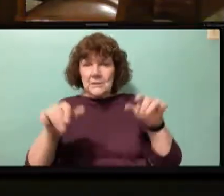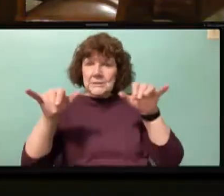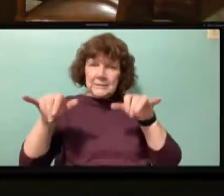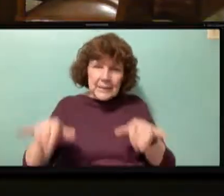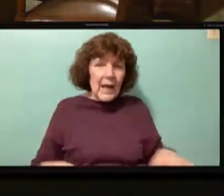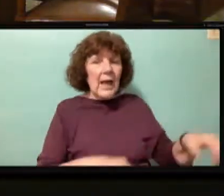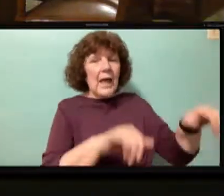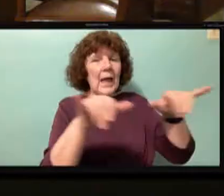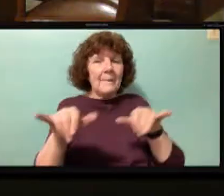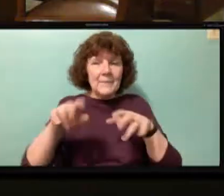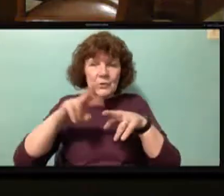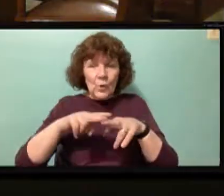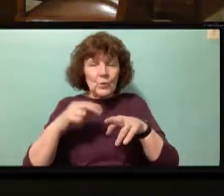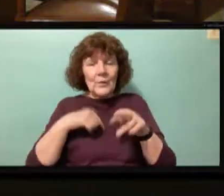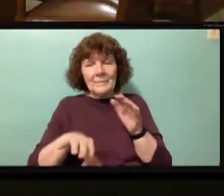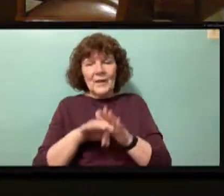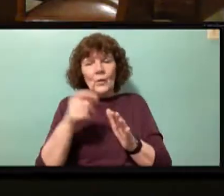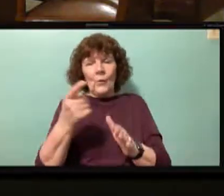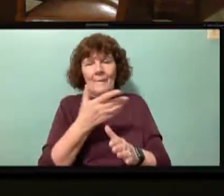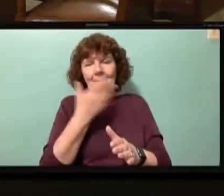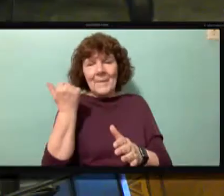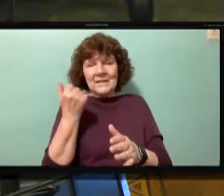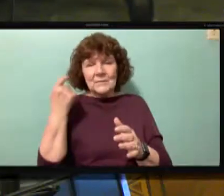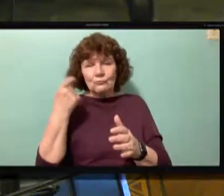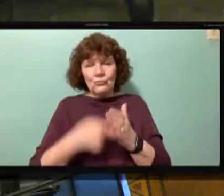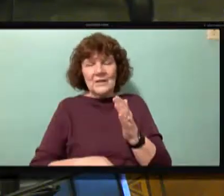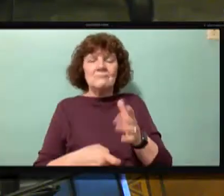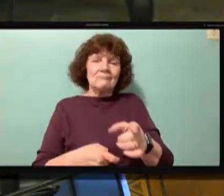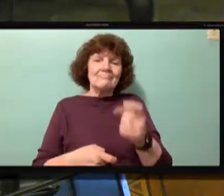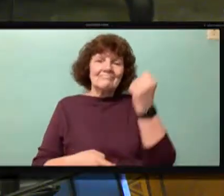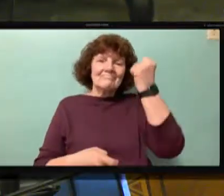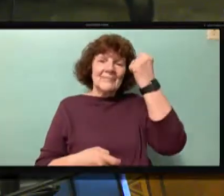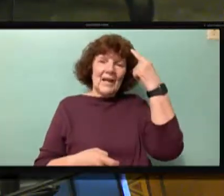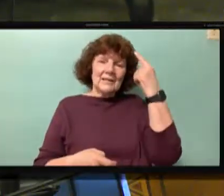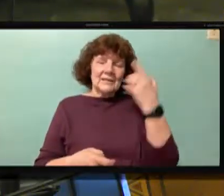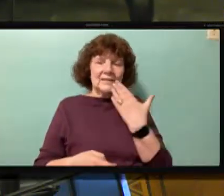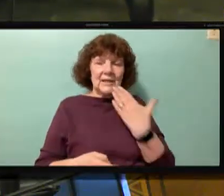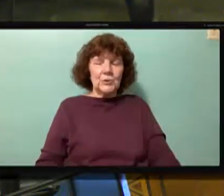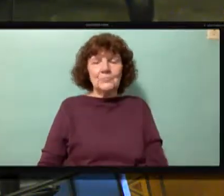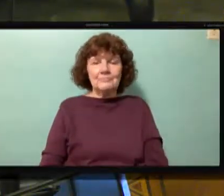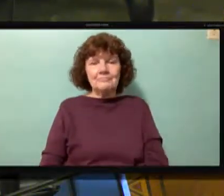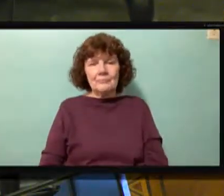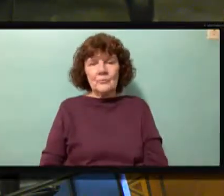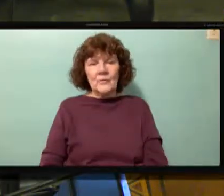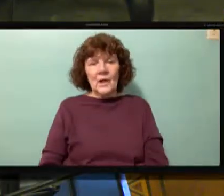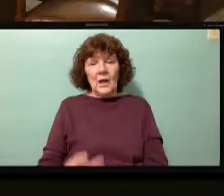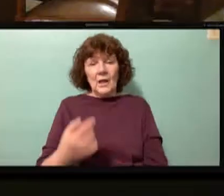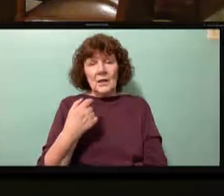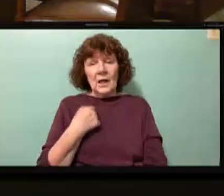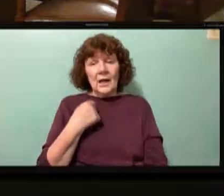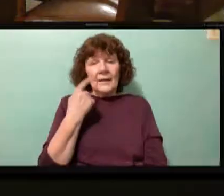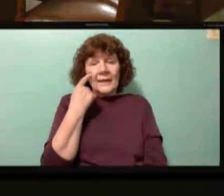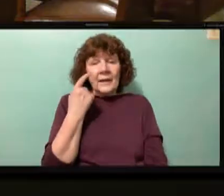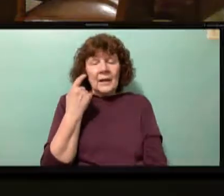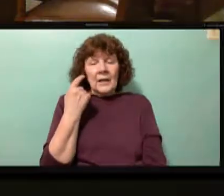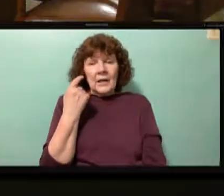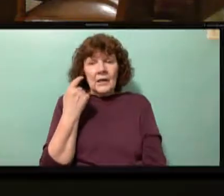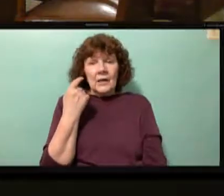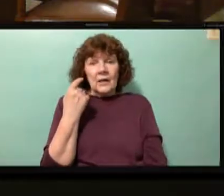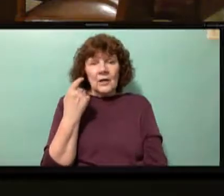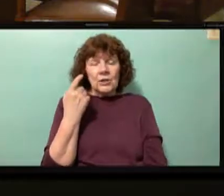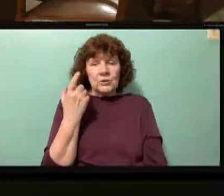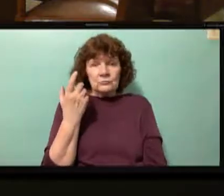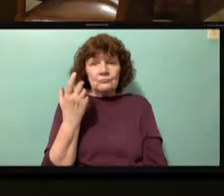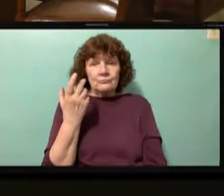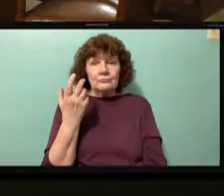perfect. Thanks. Thank you. No, I think, what the best